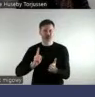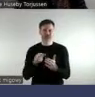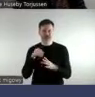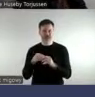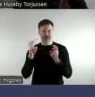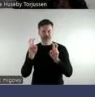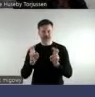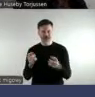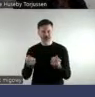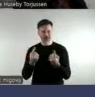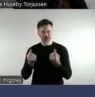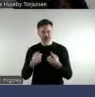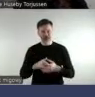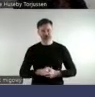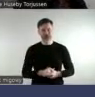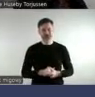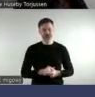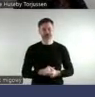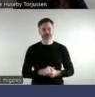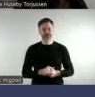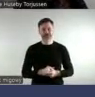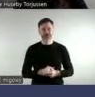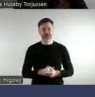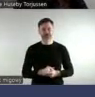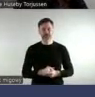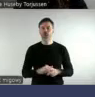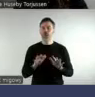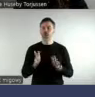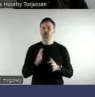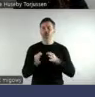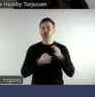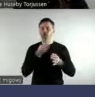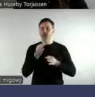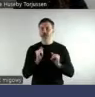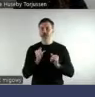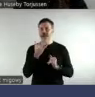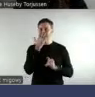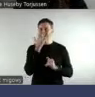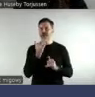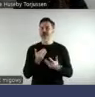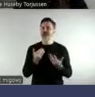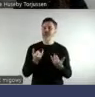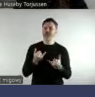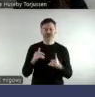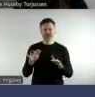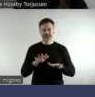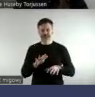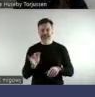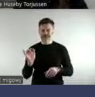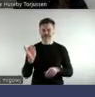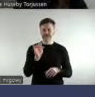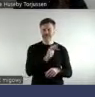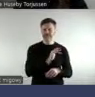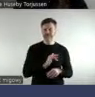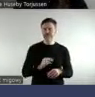So just a few words on the local level, as promised before, on the municipality level. So the main